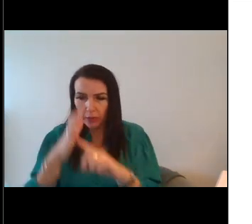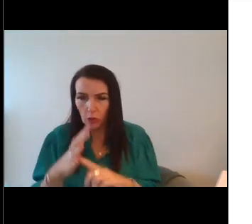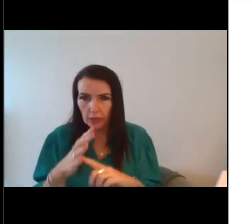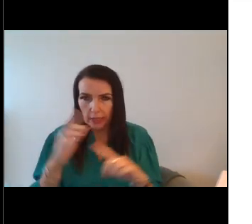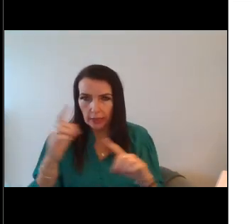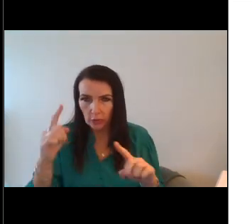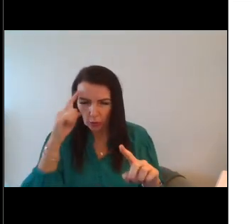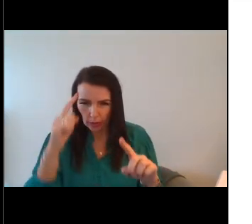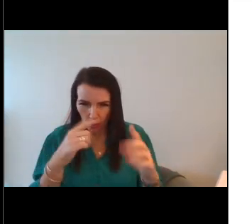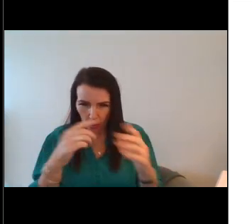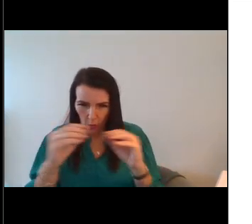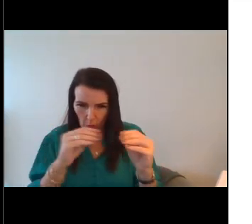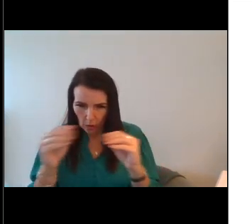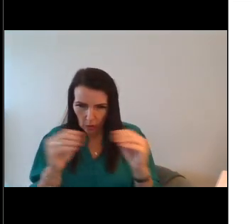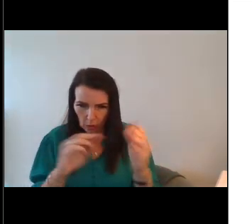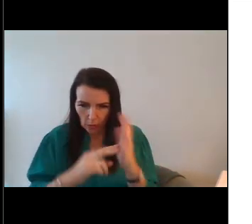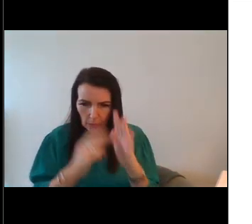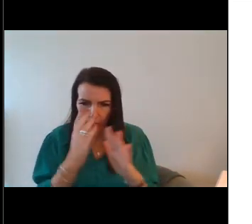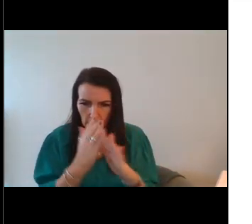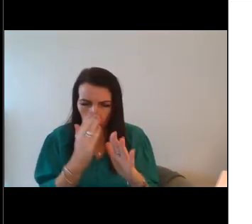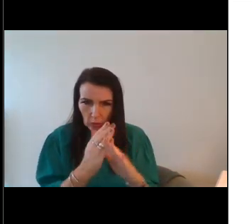planned works from